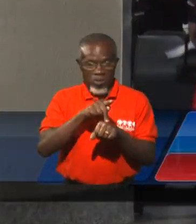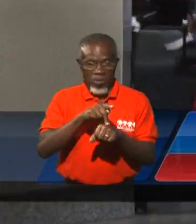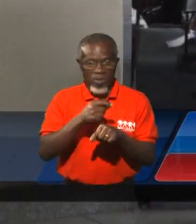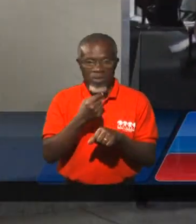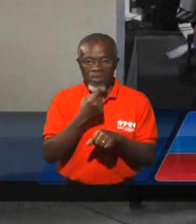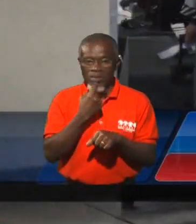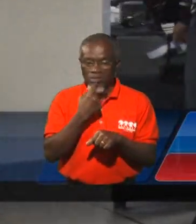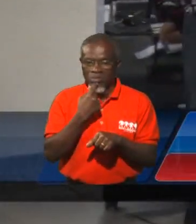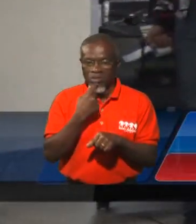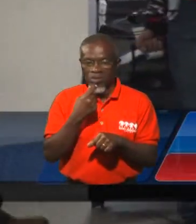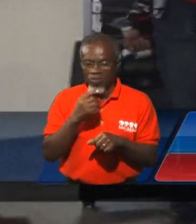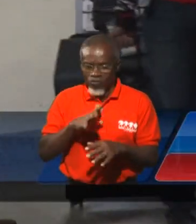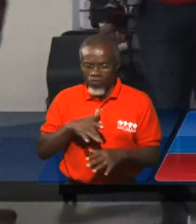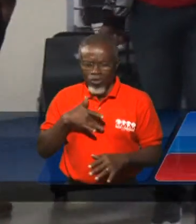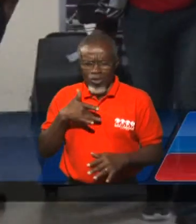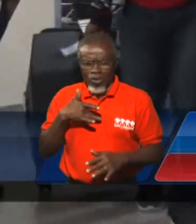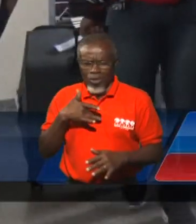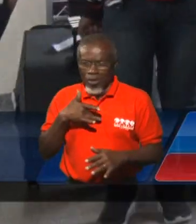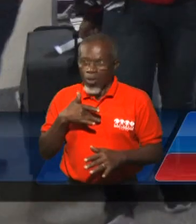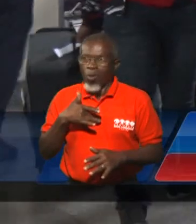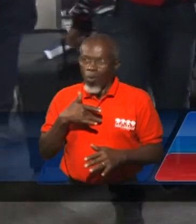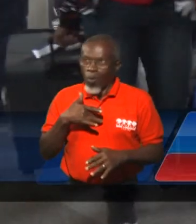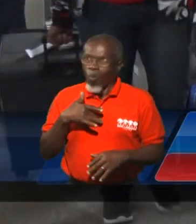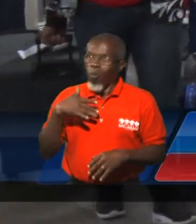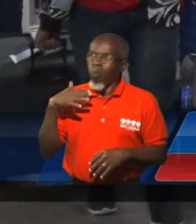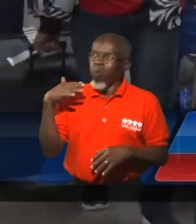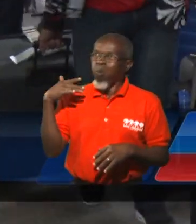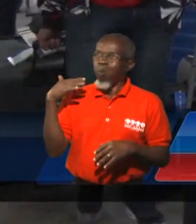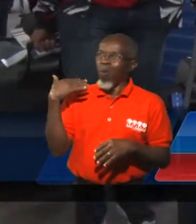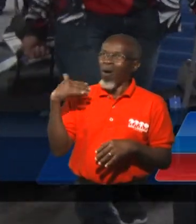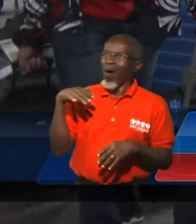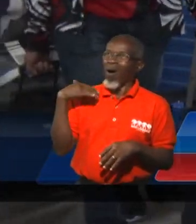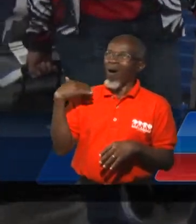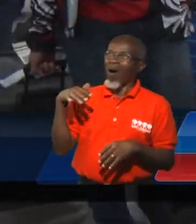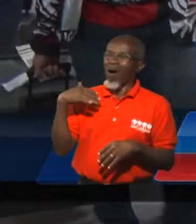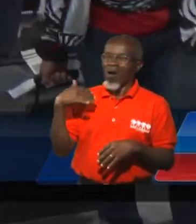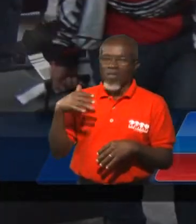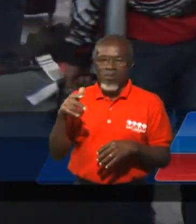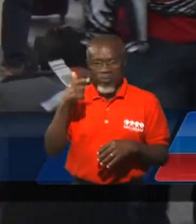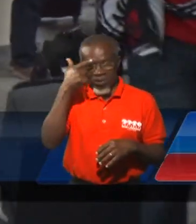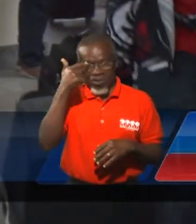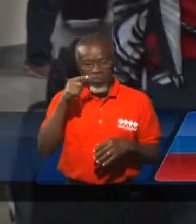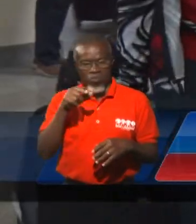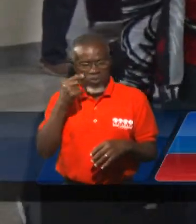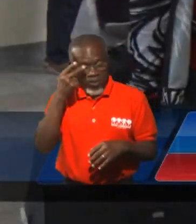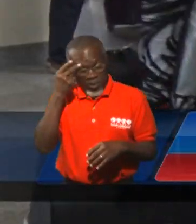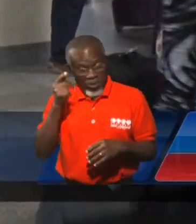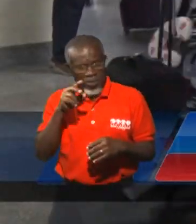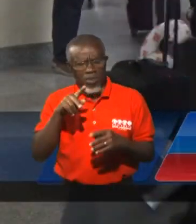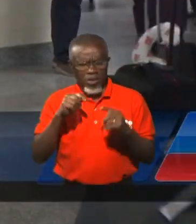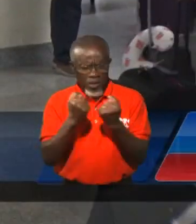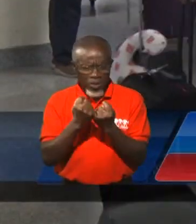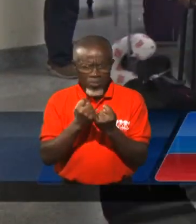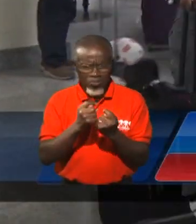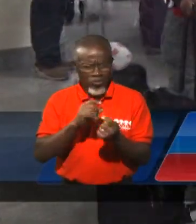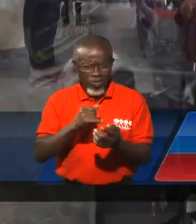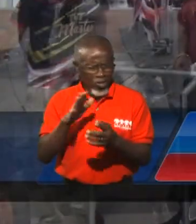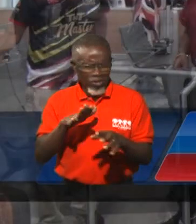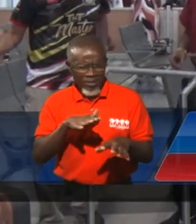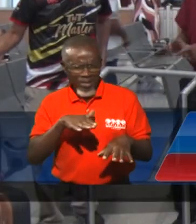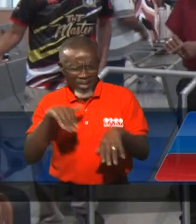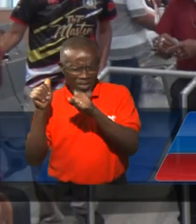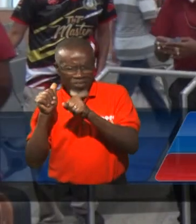Wihby, the feeling was surreal. He describes the team as just a team that left Trinidad and Tobago simply seeking